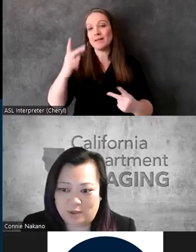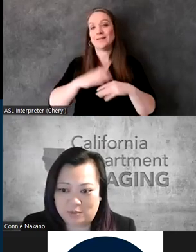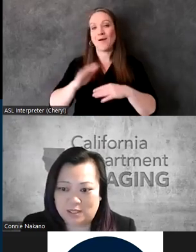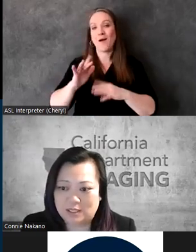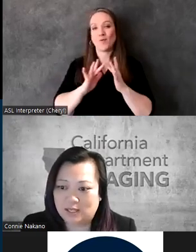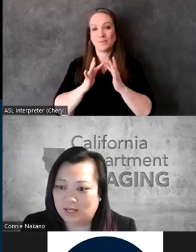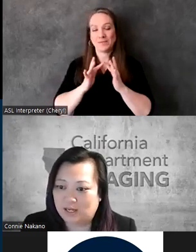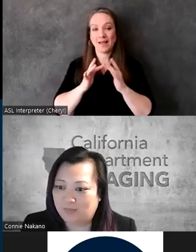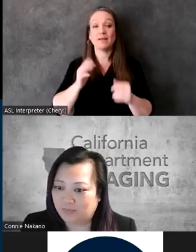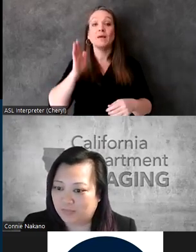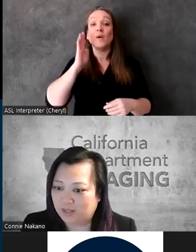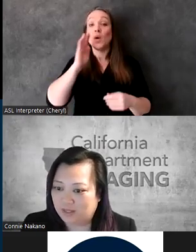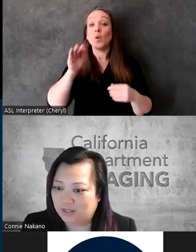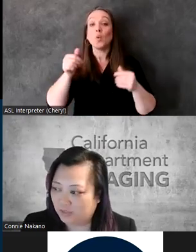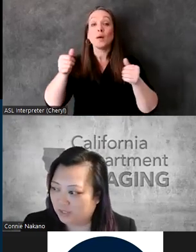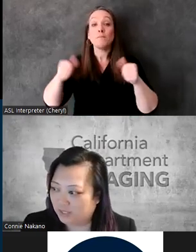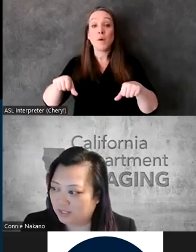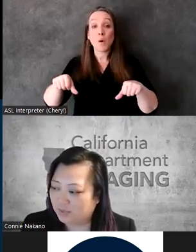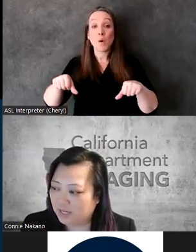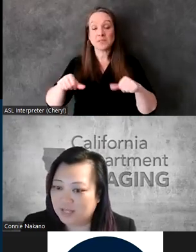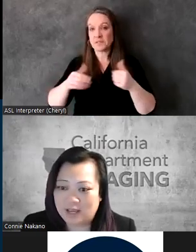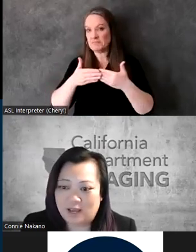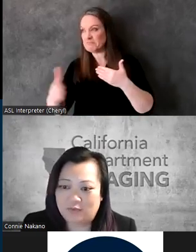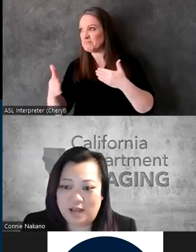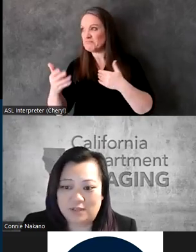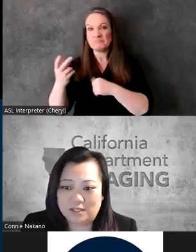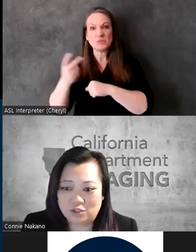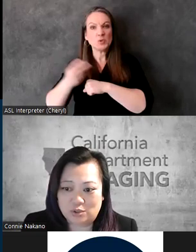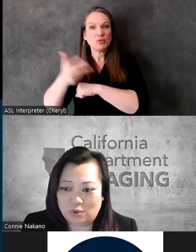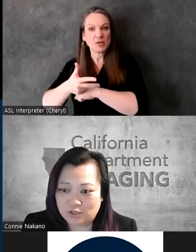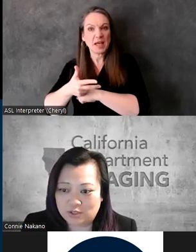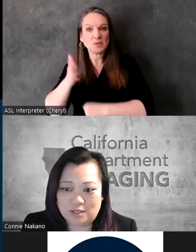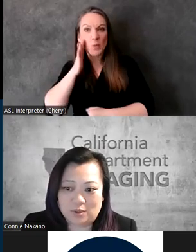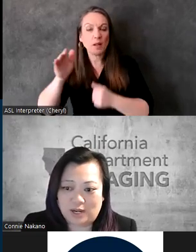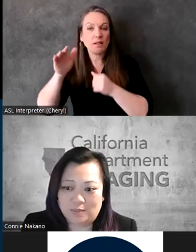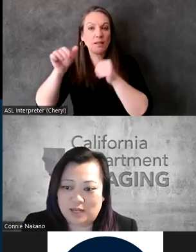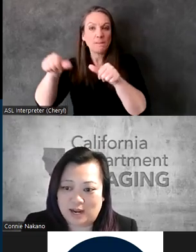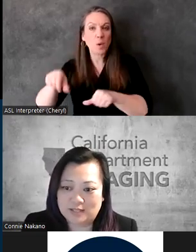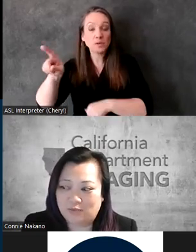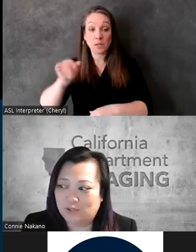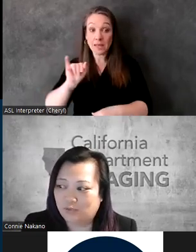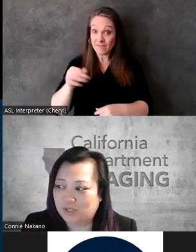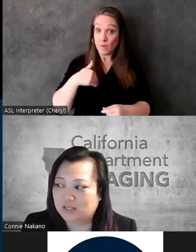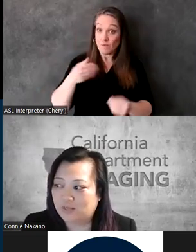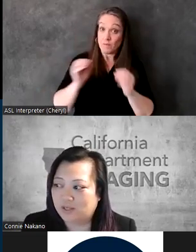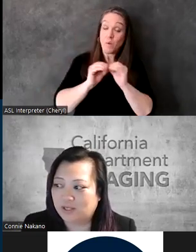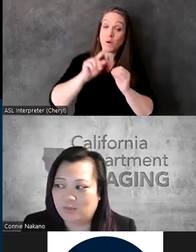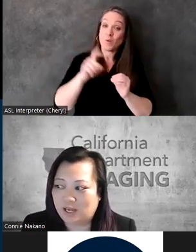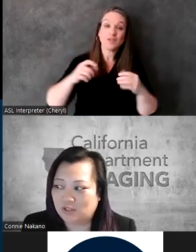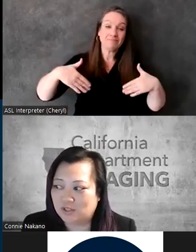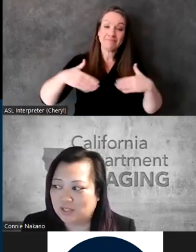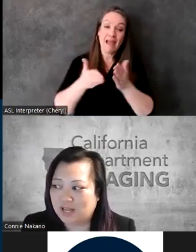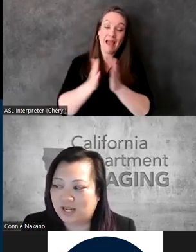be posted within the next couple days. If you have any additional questions that you weren't able to ask, feel free to email